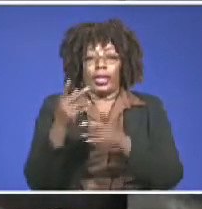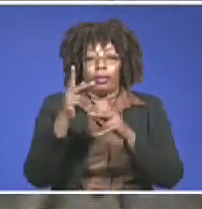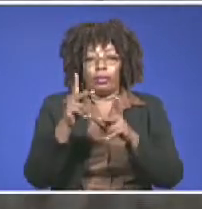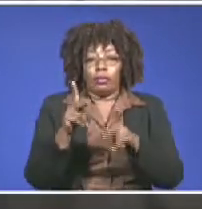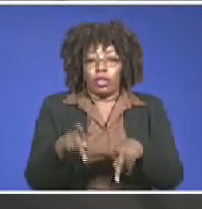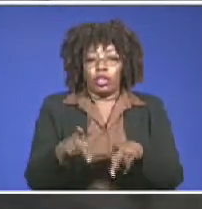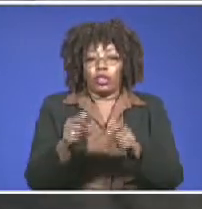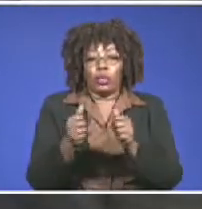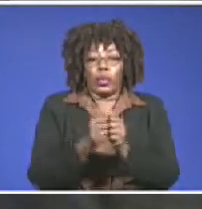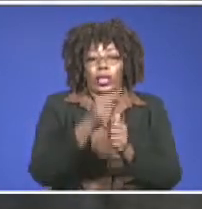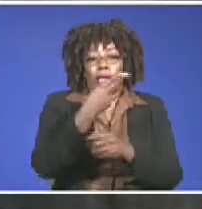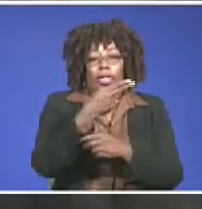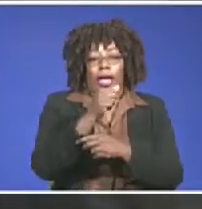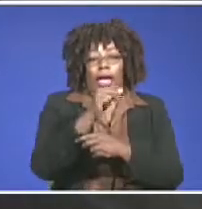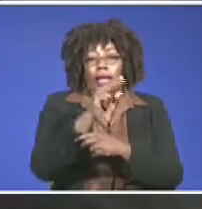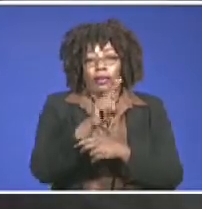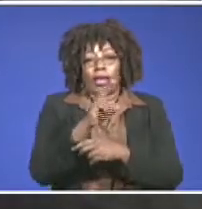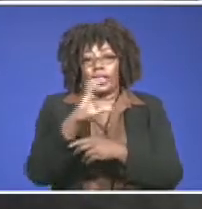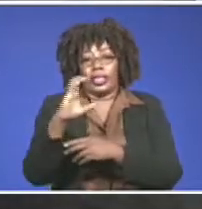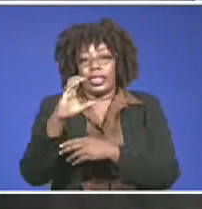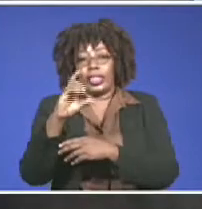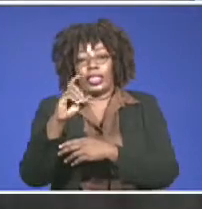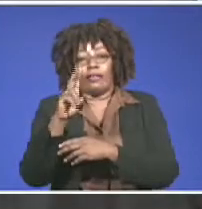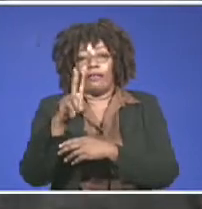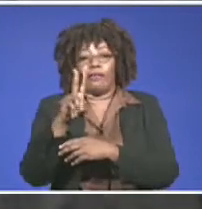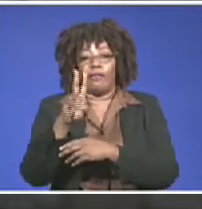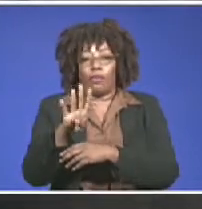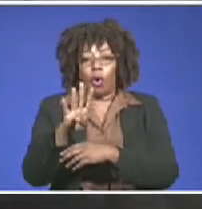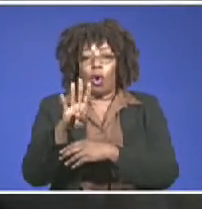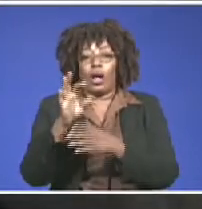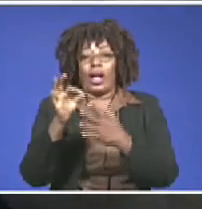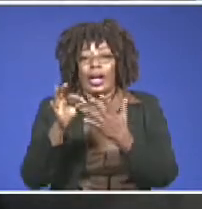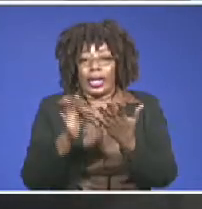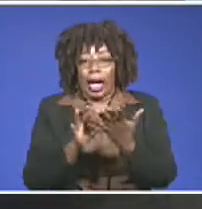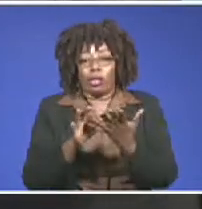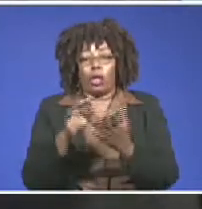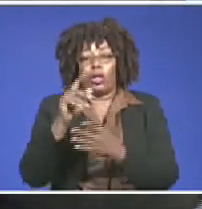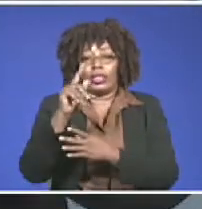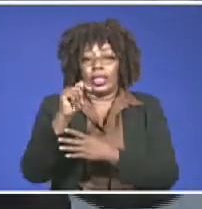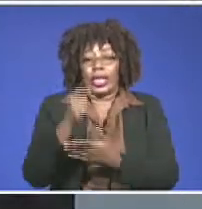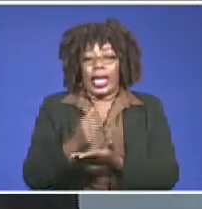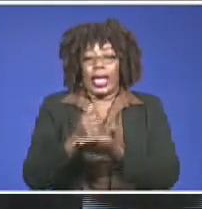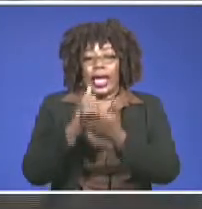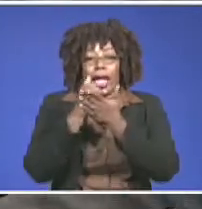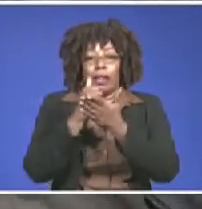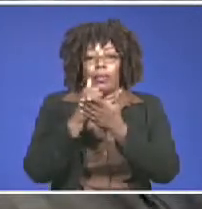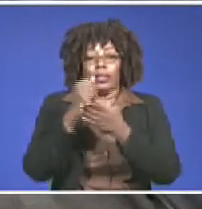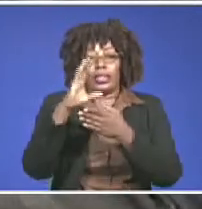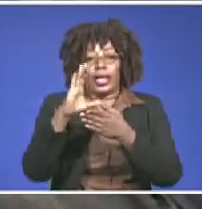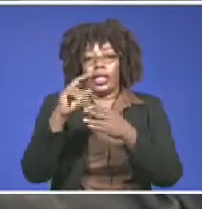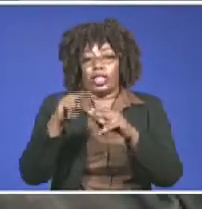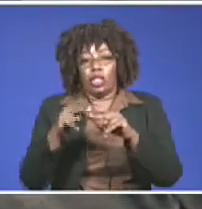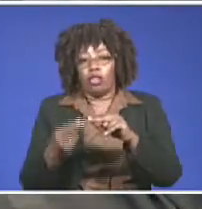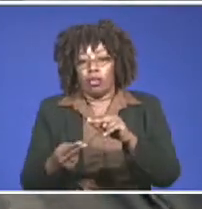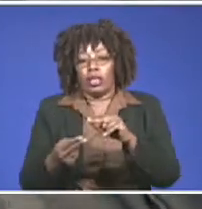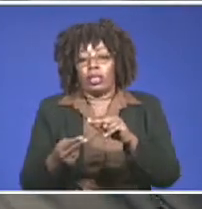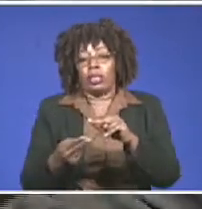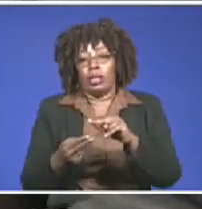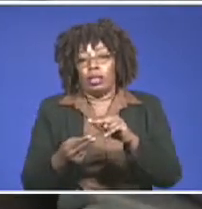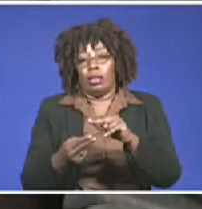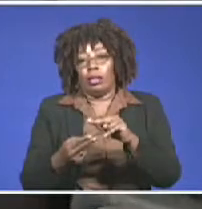HIV had their CD4 count or their T helper cell level drop below a